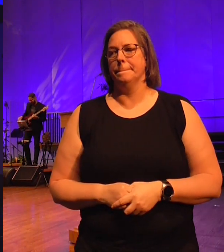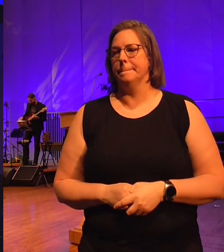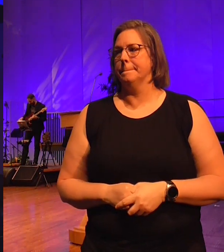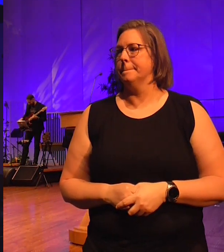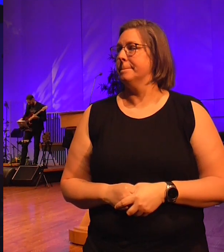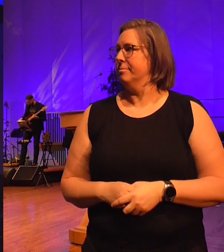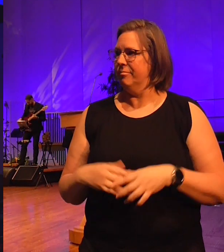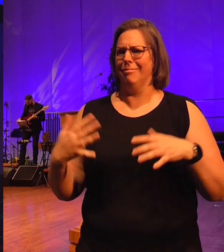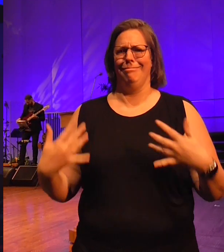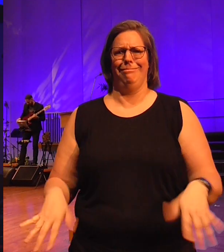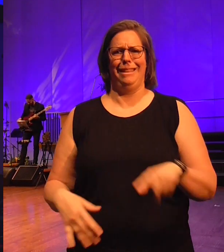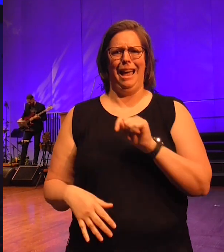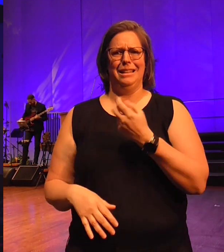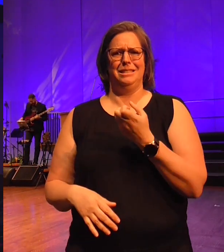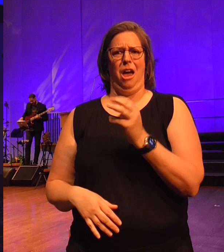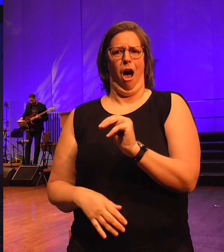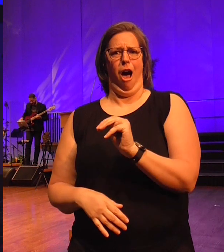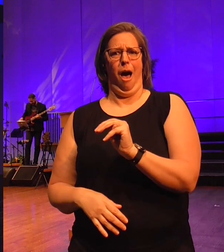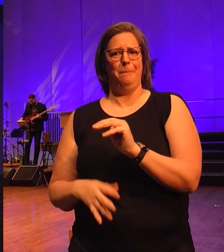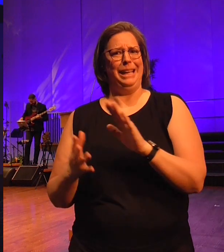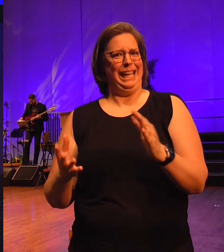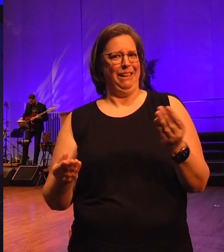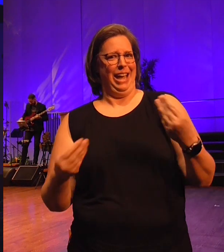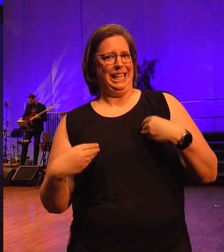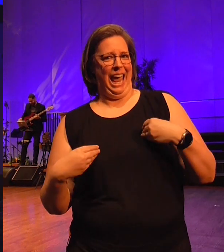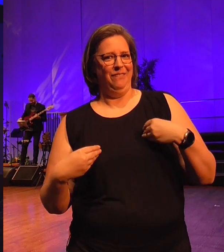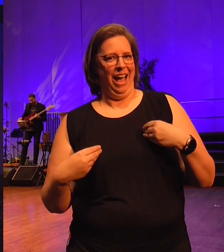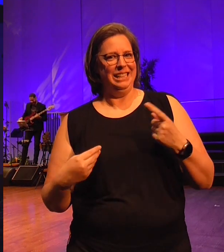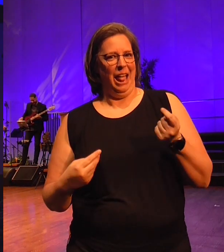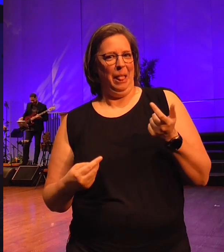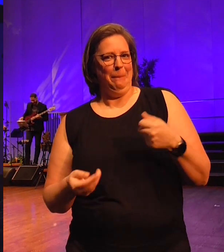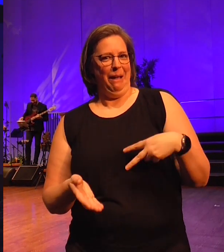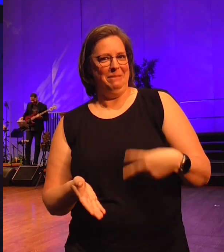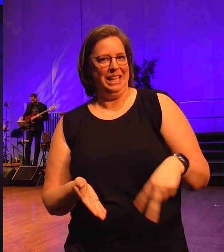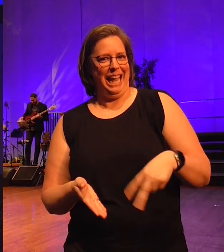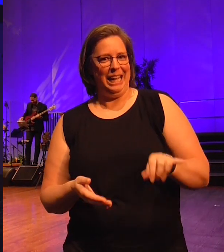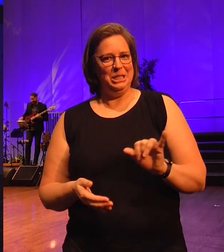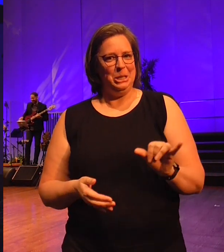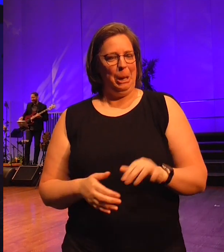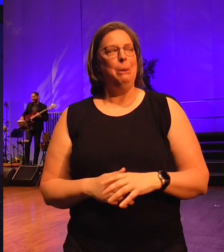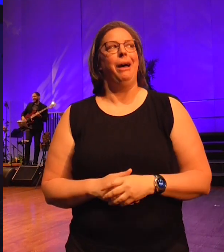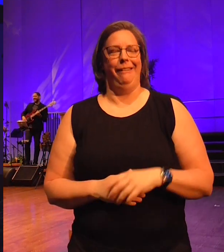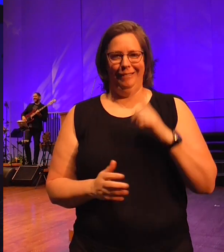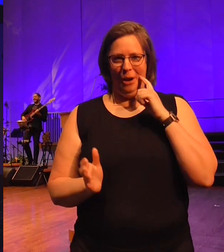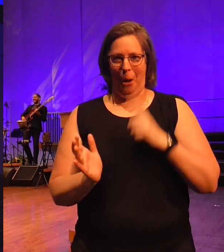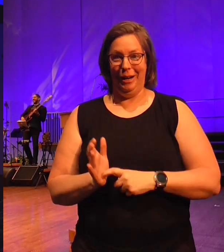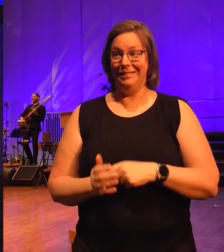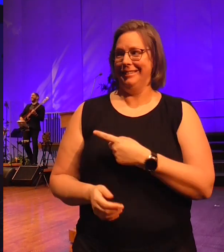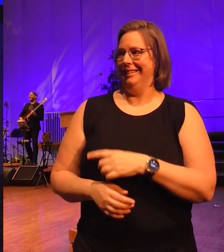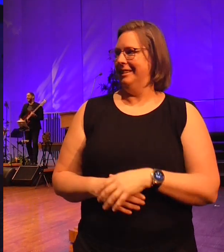Tom Litch even gave us a little bit of hip and knee shake, if you noticed that there. Thank you, Tom.